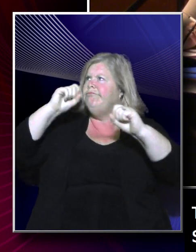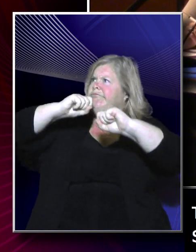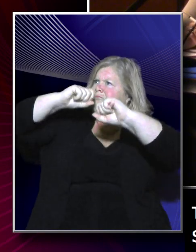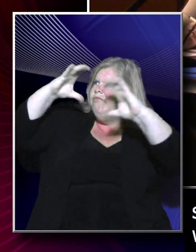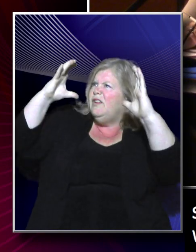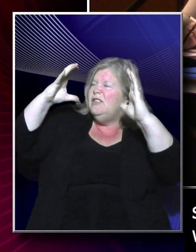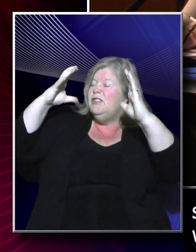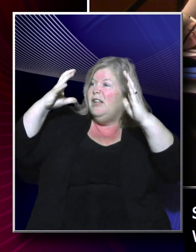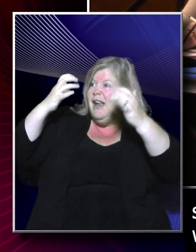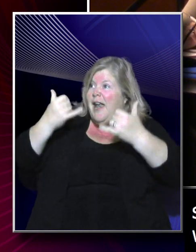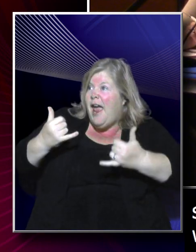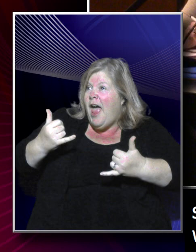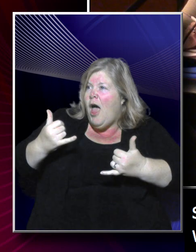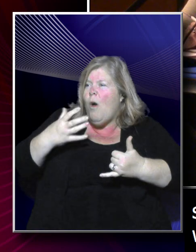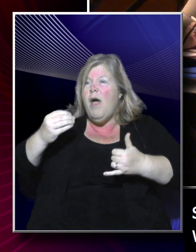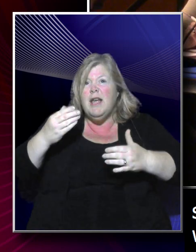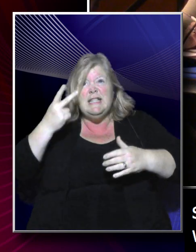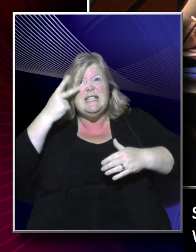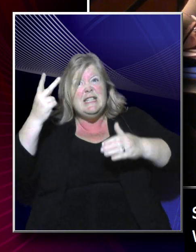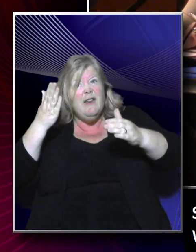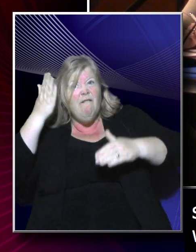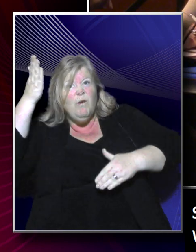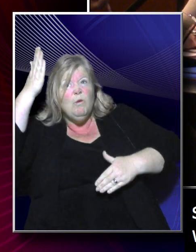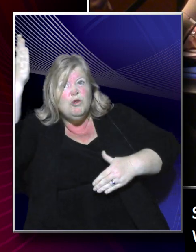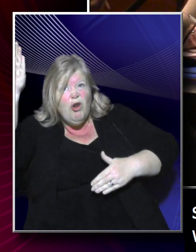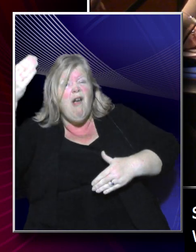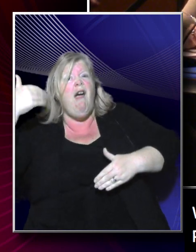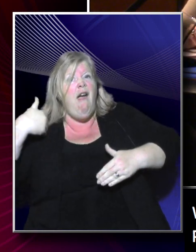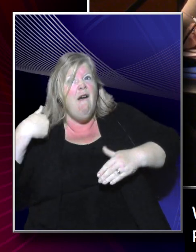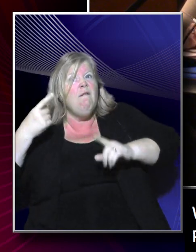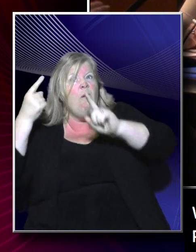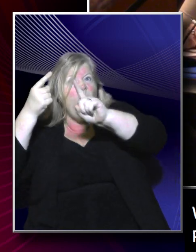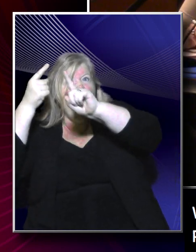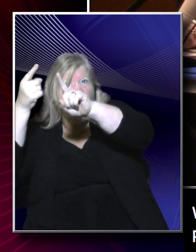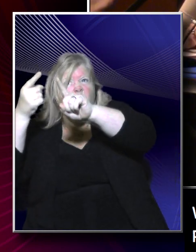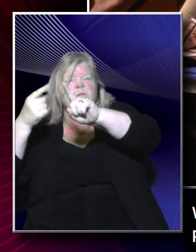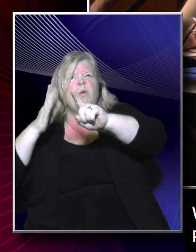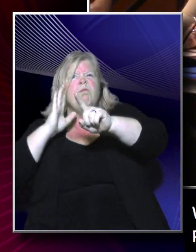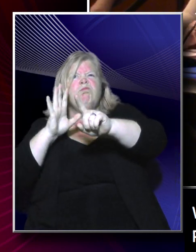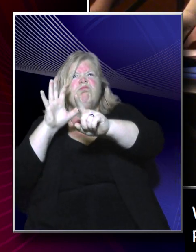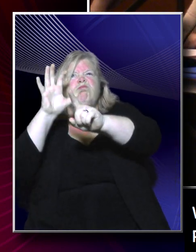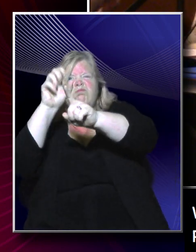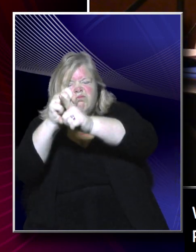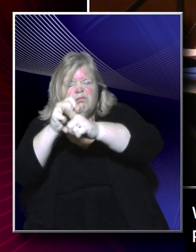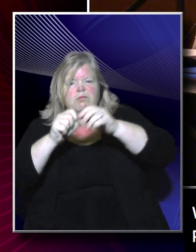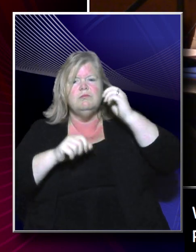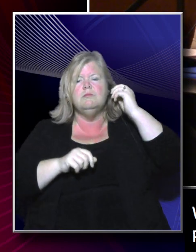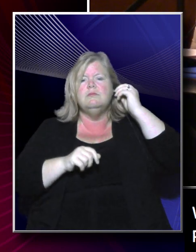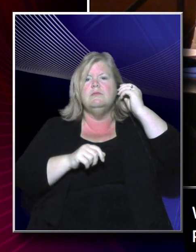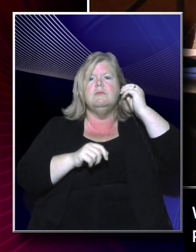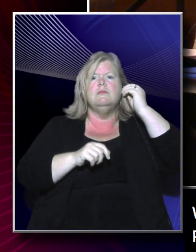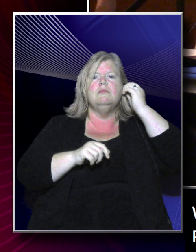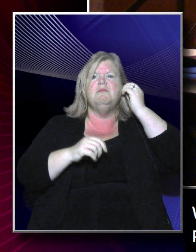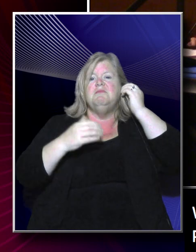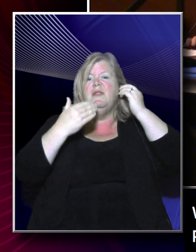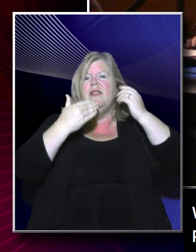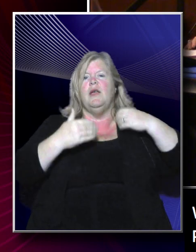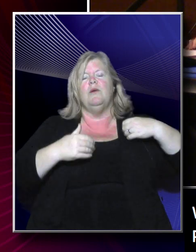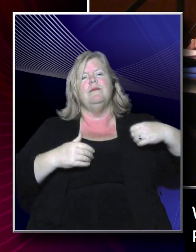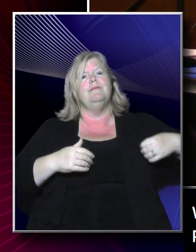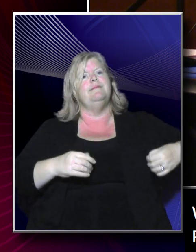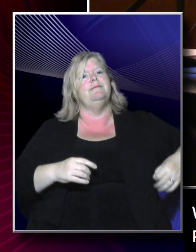to be, and they see that we have some definite paths to get where we need to be. So, thank you.